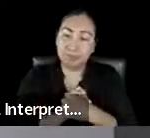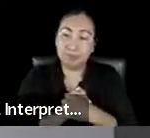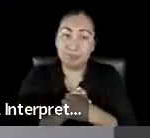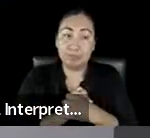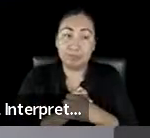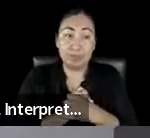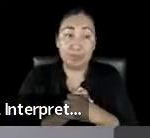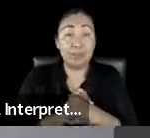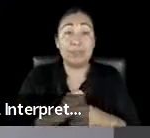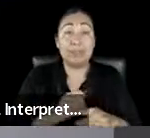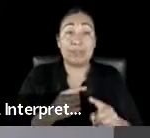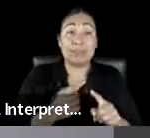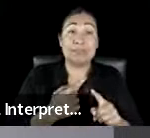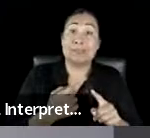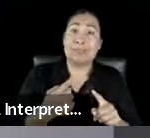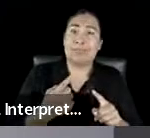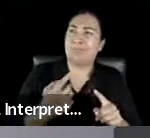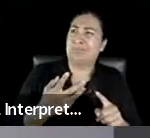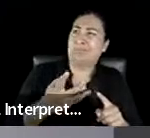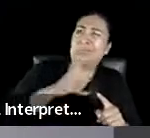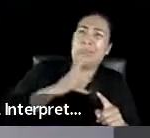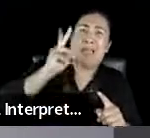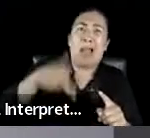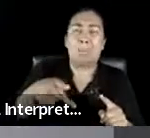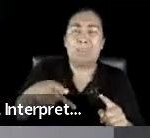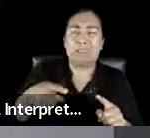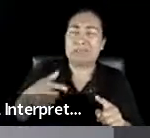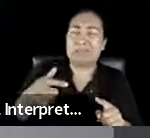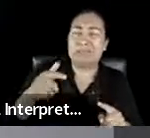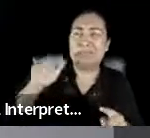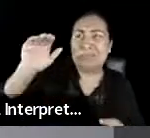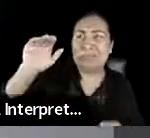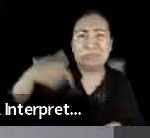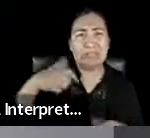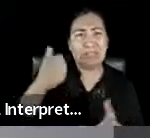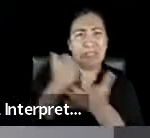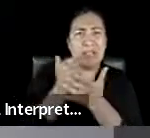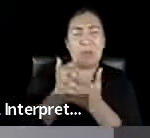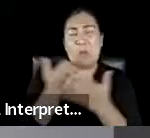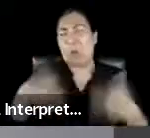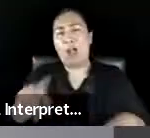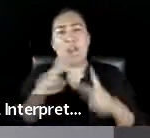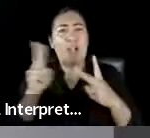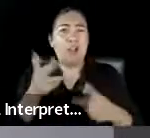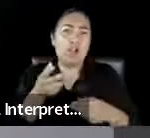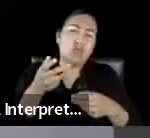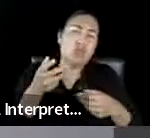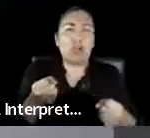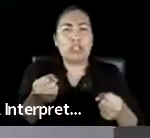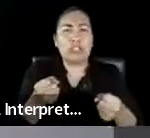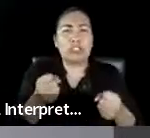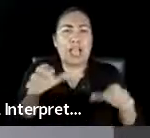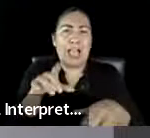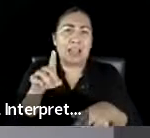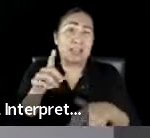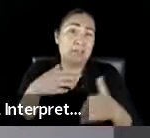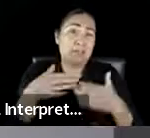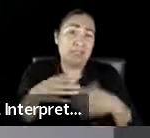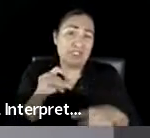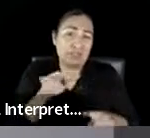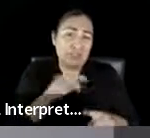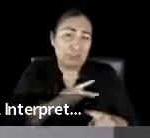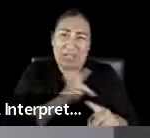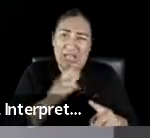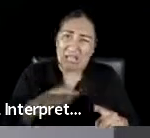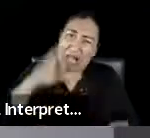Saying out loud, I need help is one of the bravest and most courageous acts a person can take, even if it's difficult. And believe me, I've known the